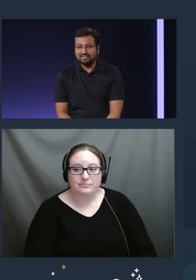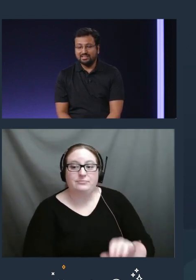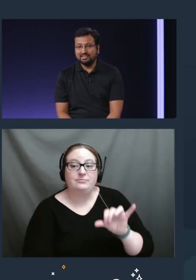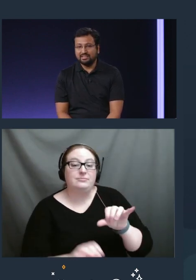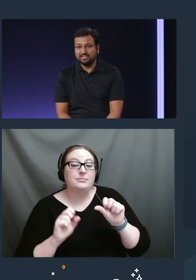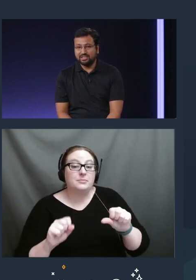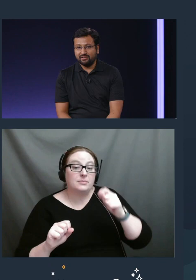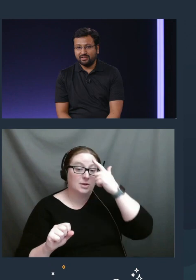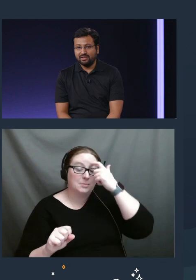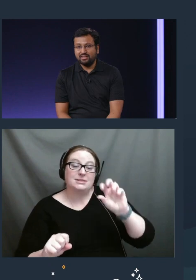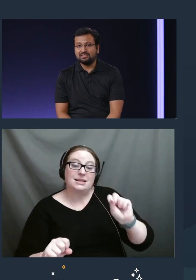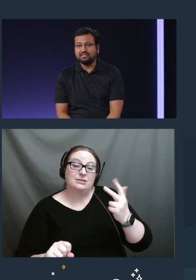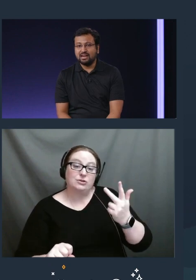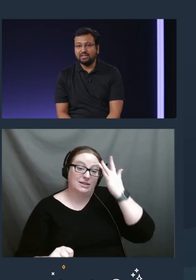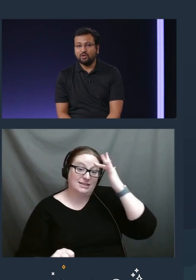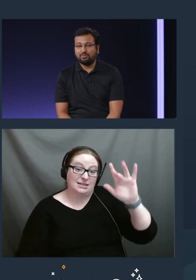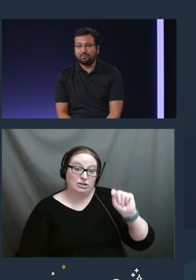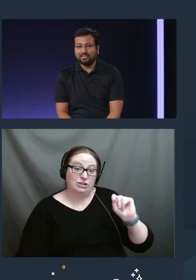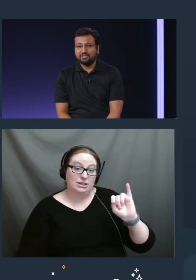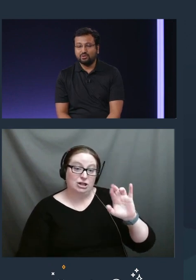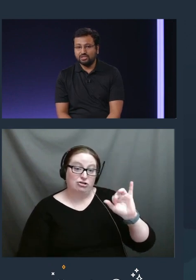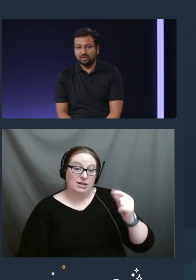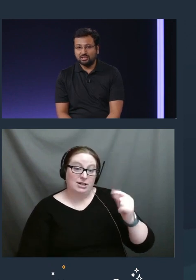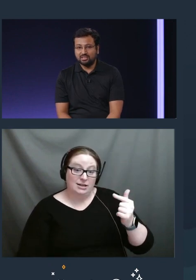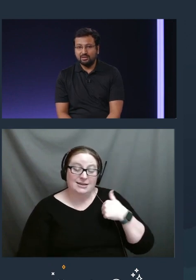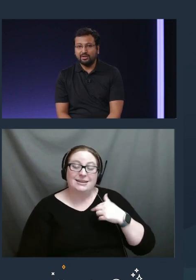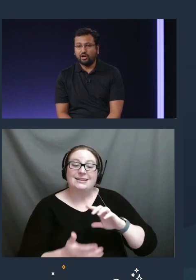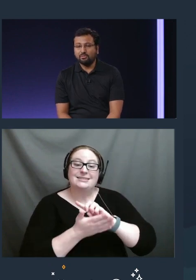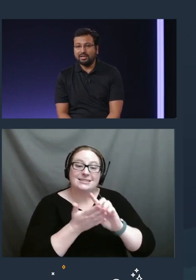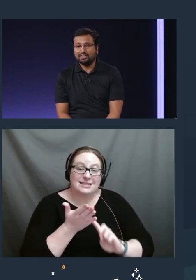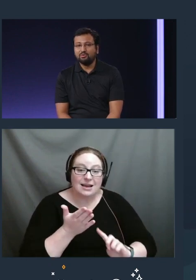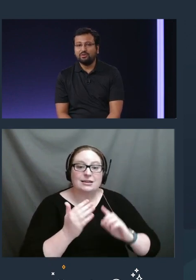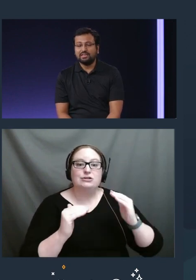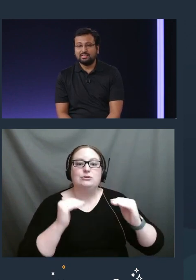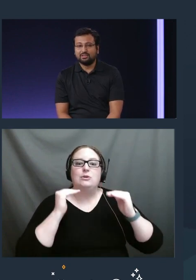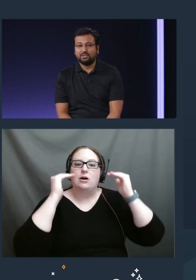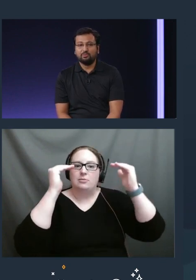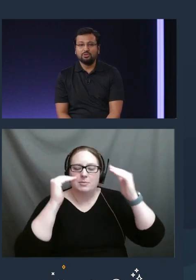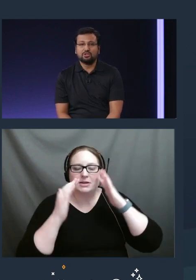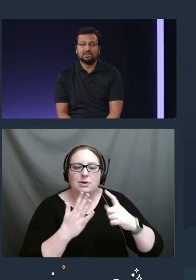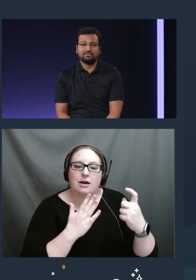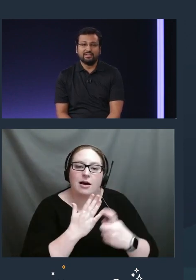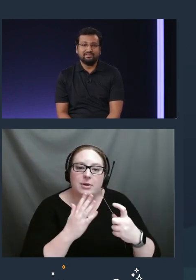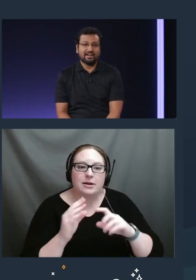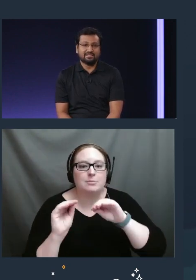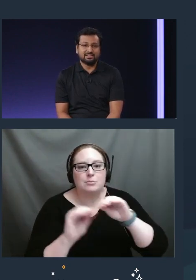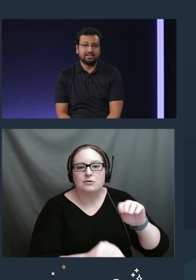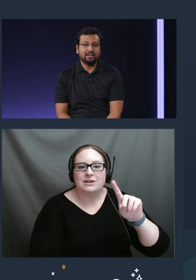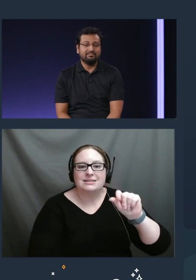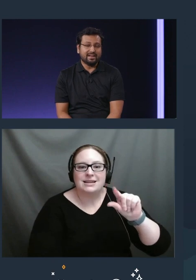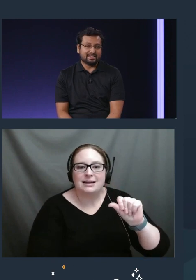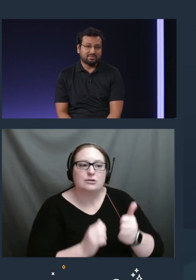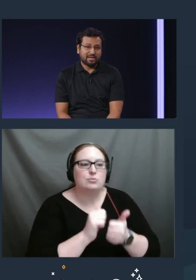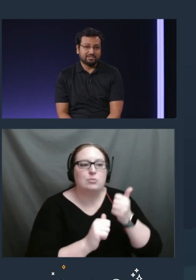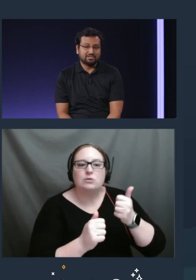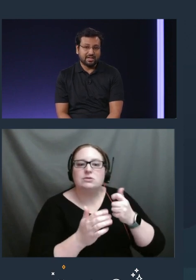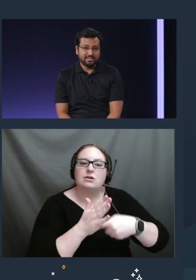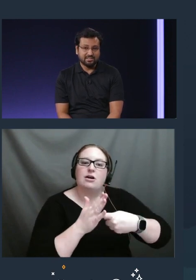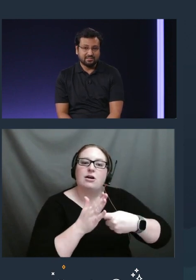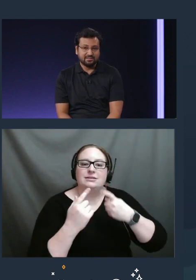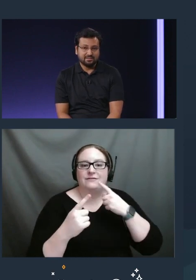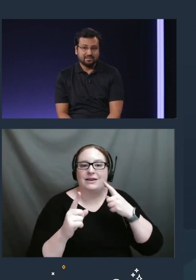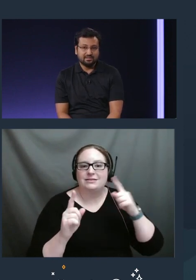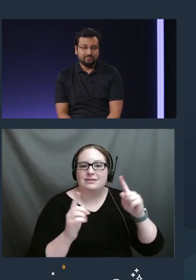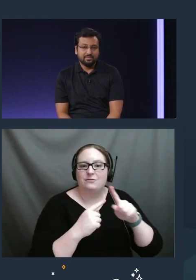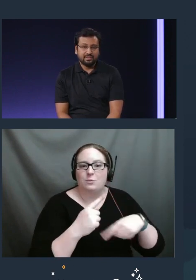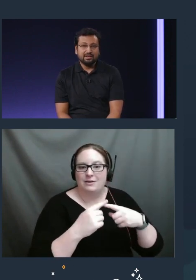because S3 Intelligent Tiering is designed to optimize storage costs by automatically moving data to the most cost-effective access tier when access patterns change.